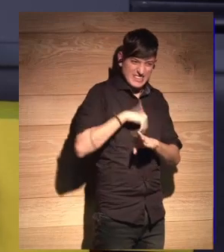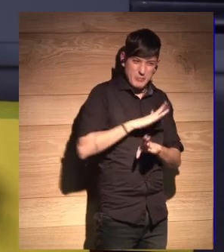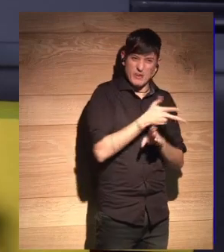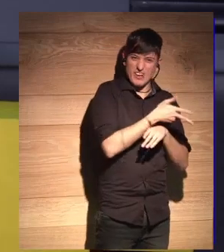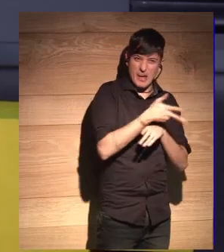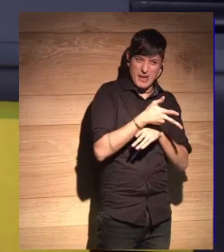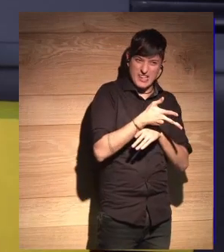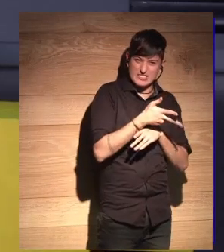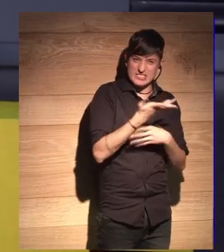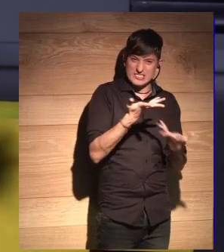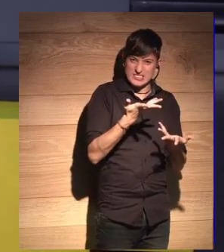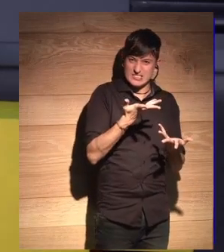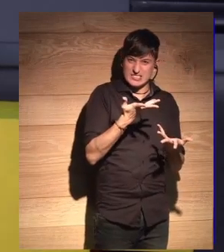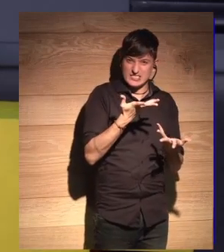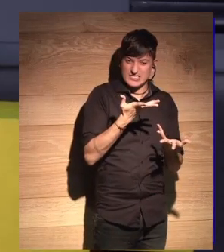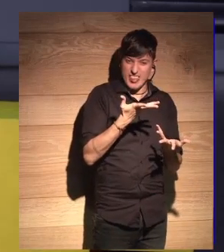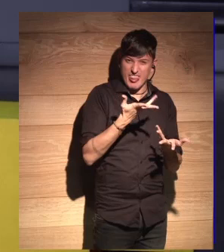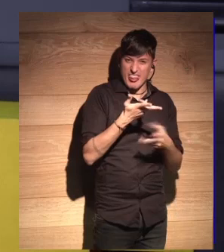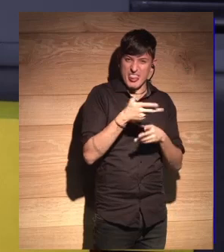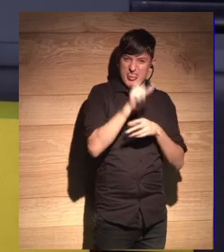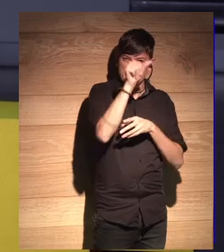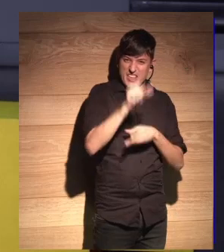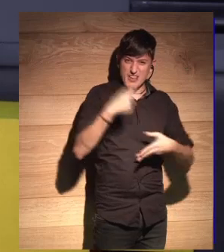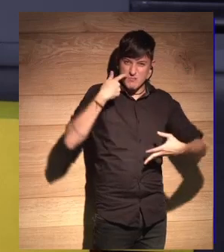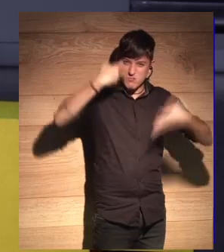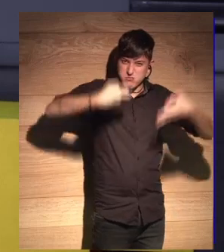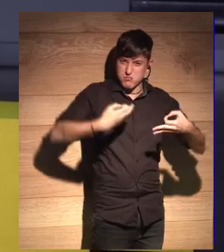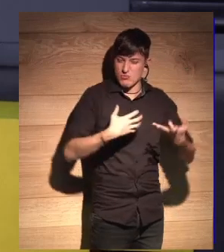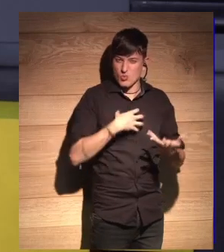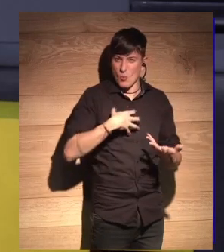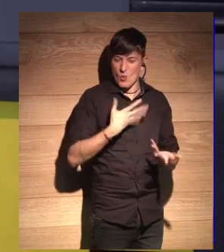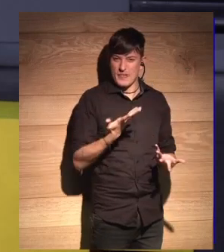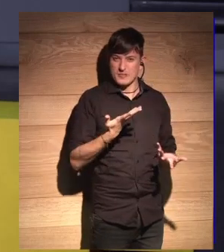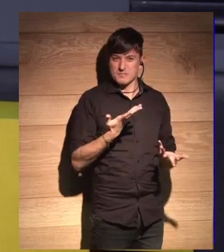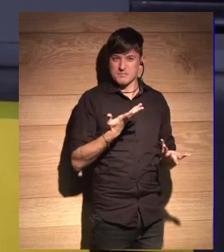real cinematography with them. You would only be kind of